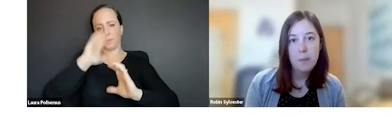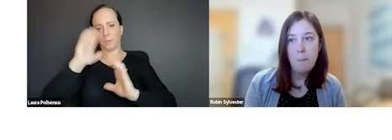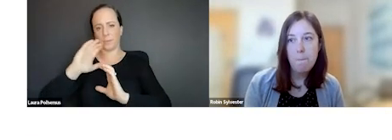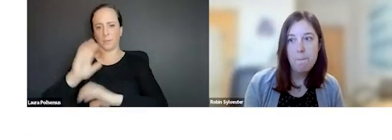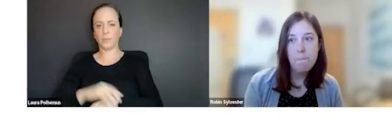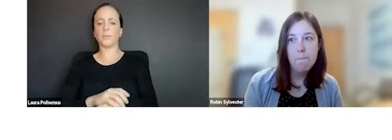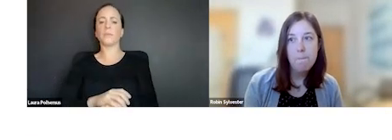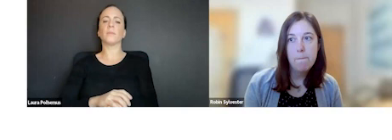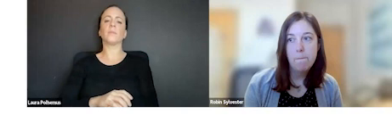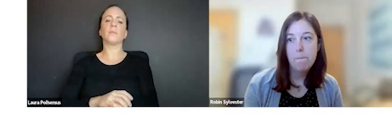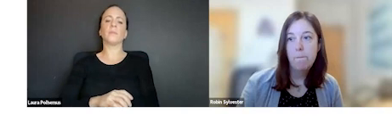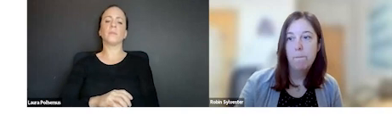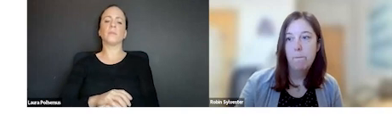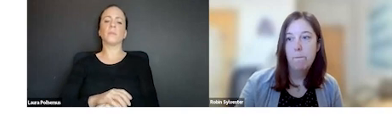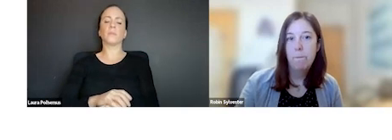Next slide.